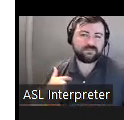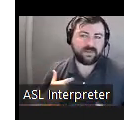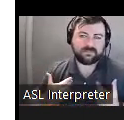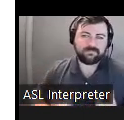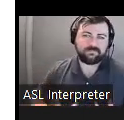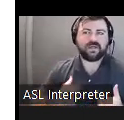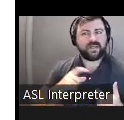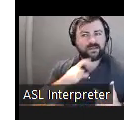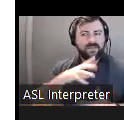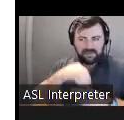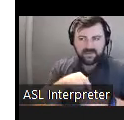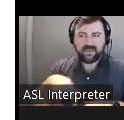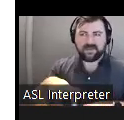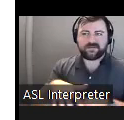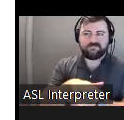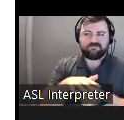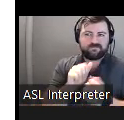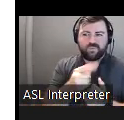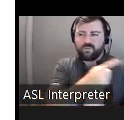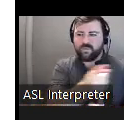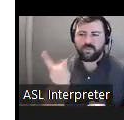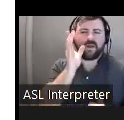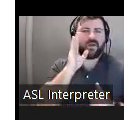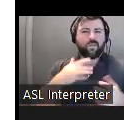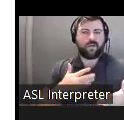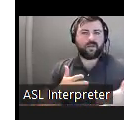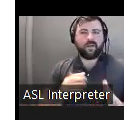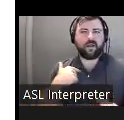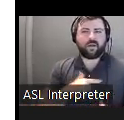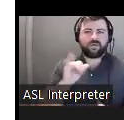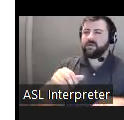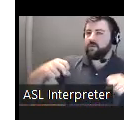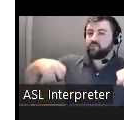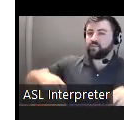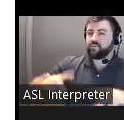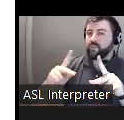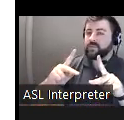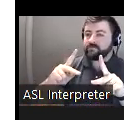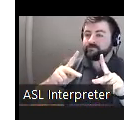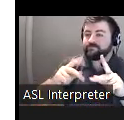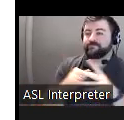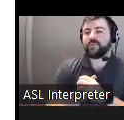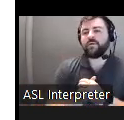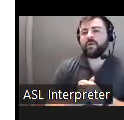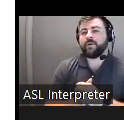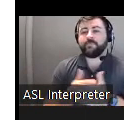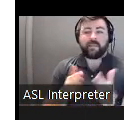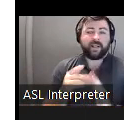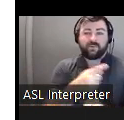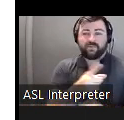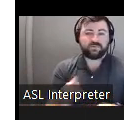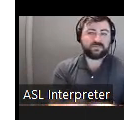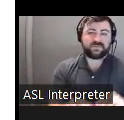in this space with you will allow us that opportunity and allow you guys the support